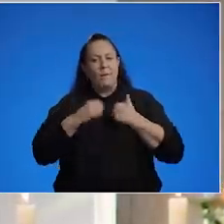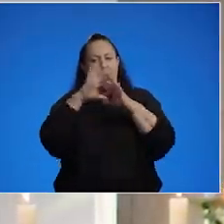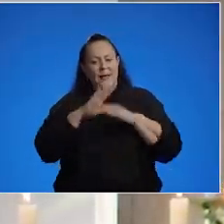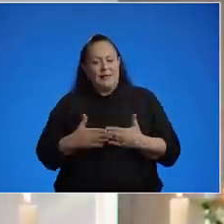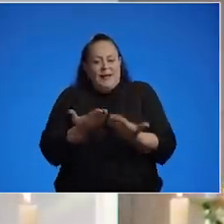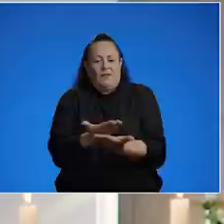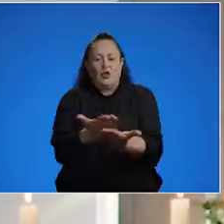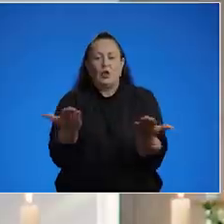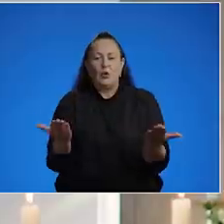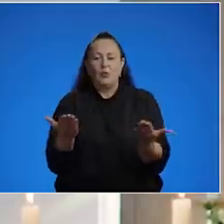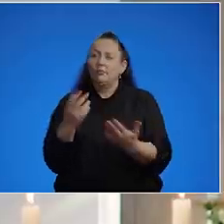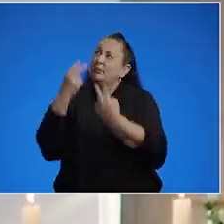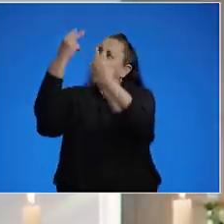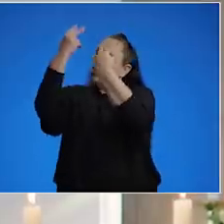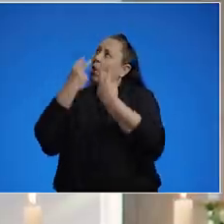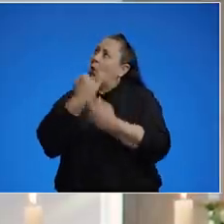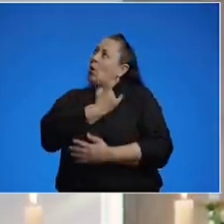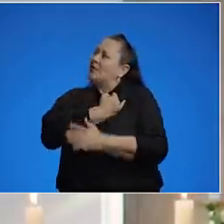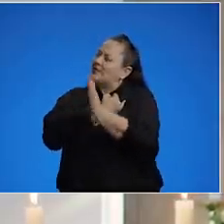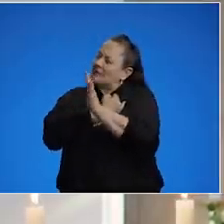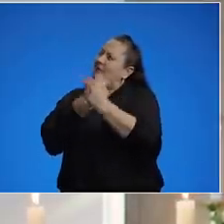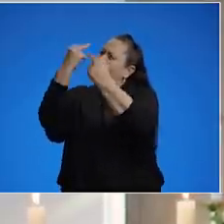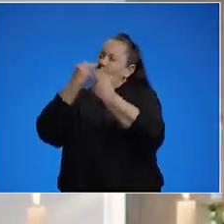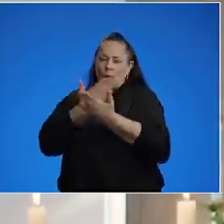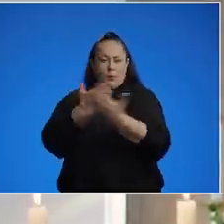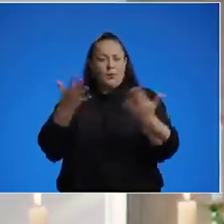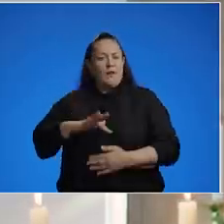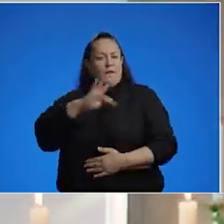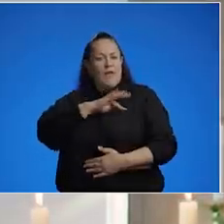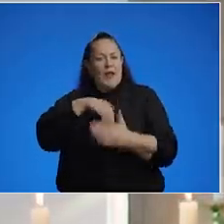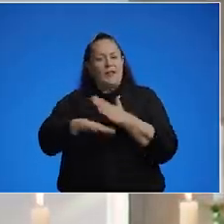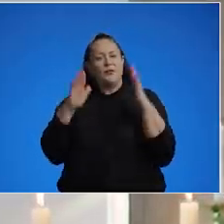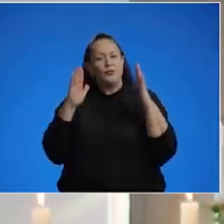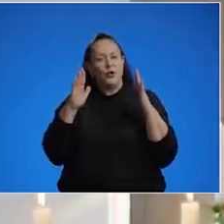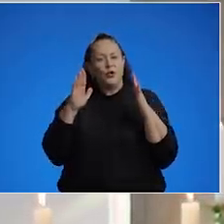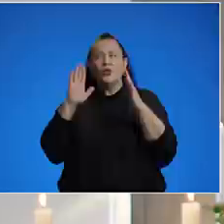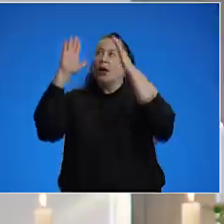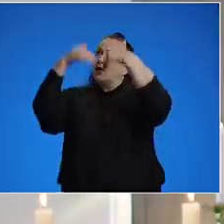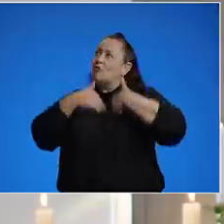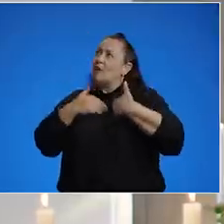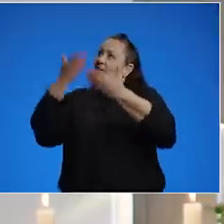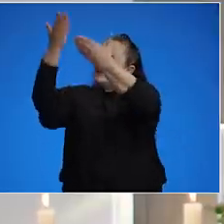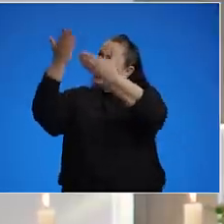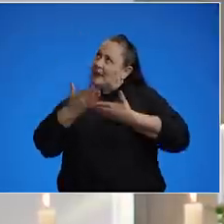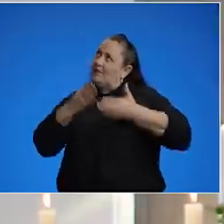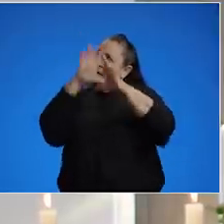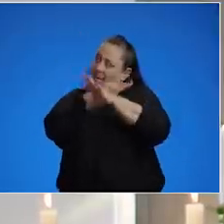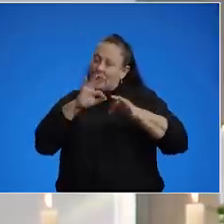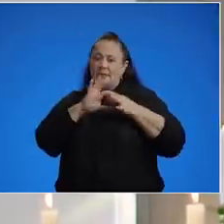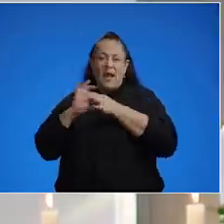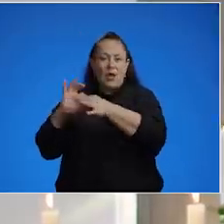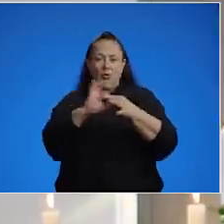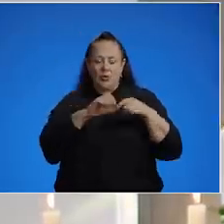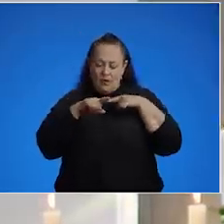my peace I give you, Look not on our sins, but on the faith of your church, And graciously grant her